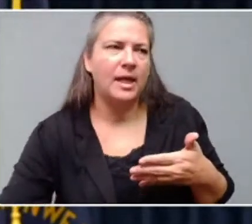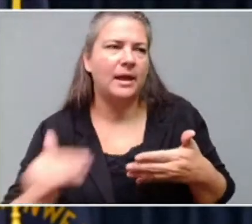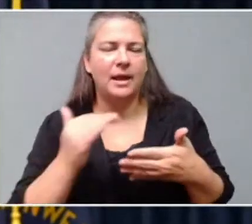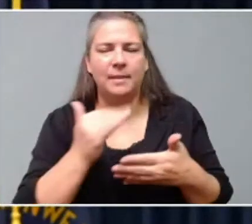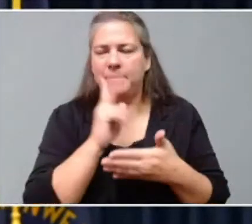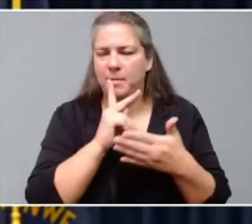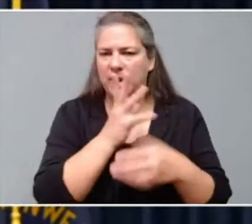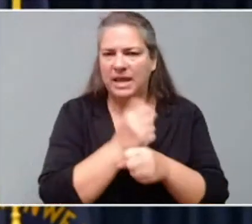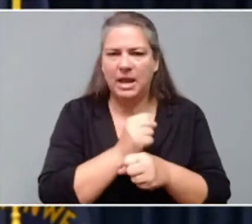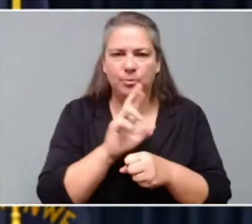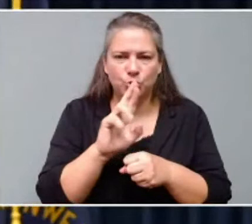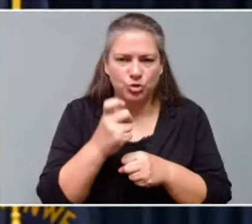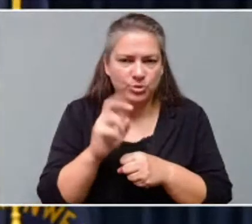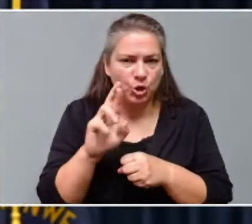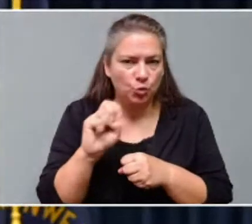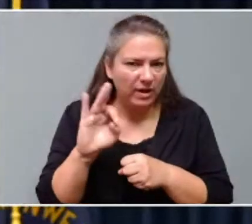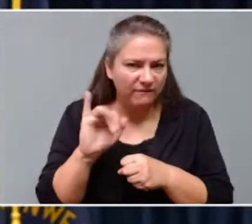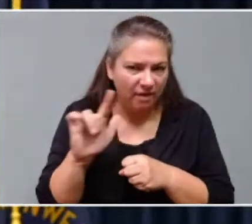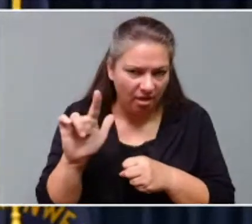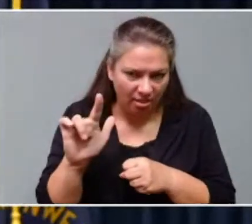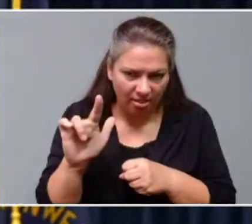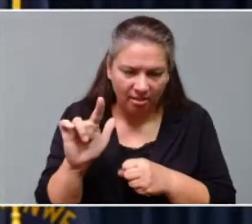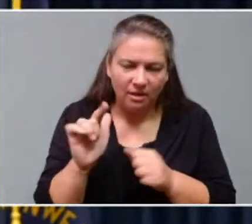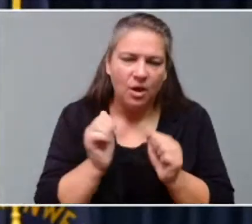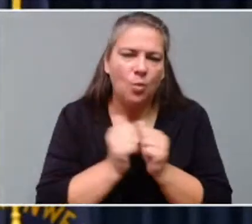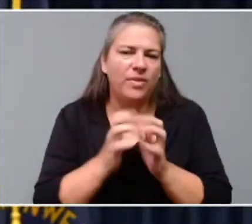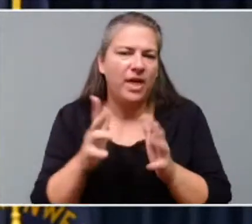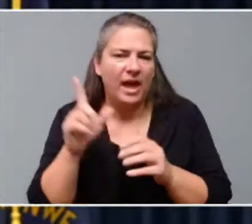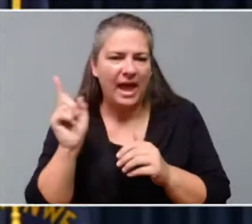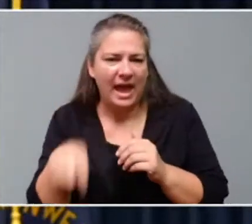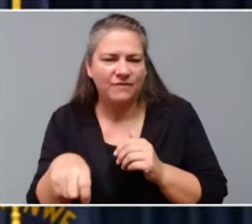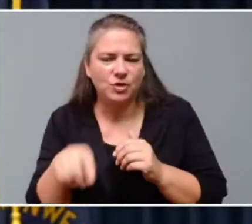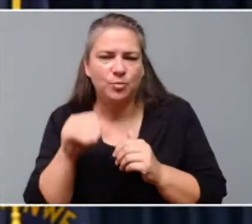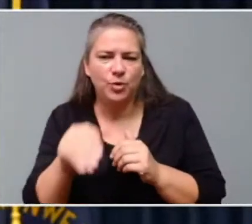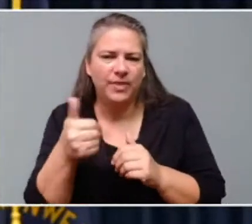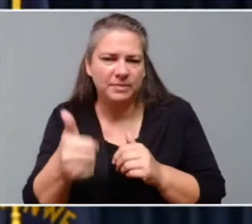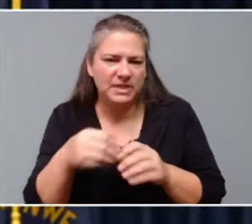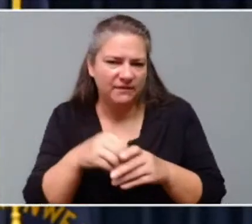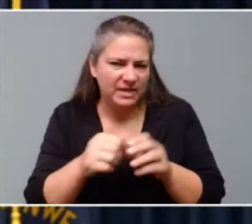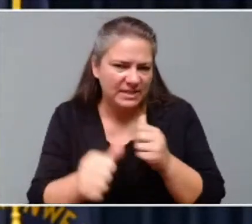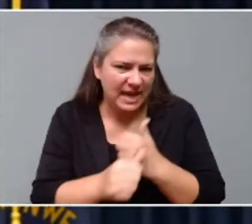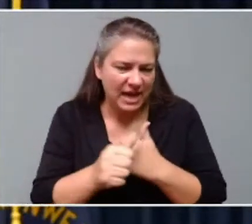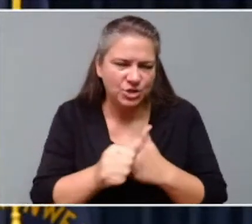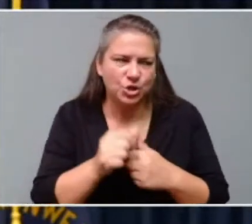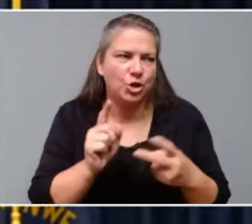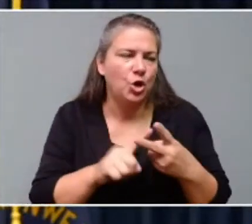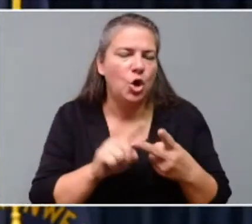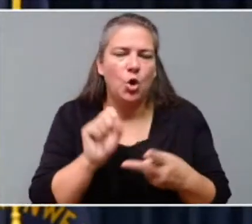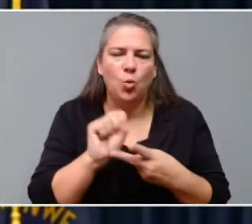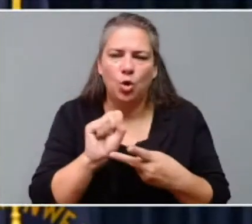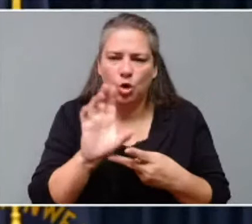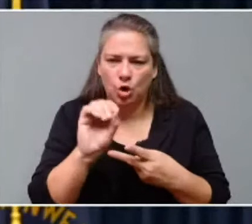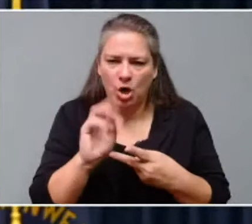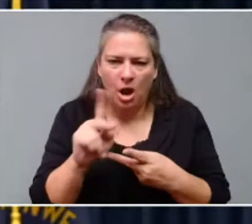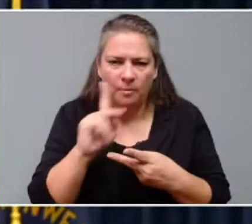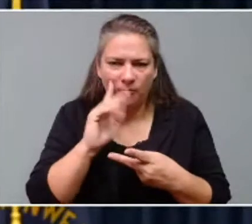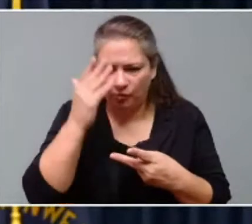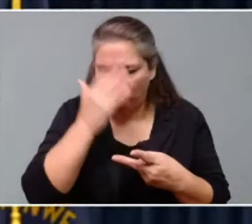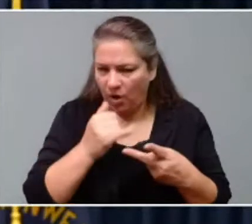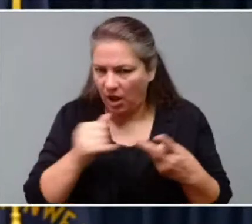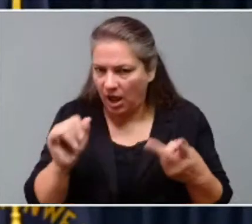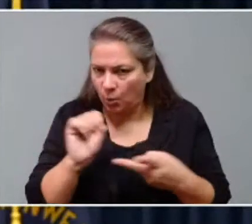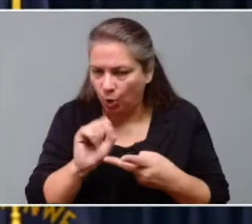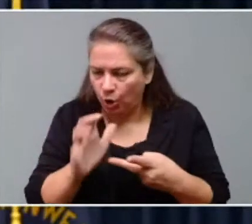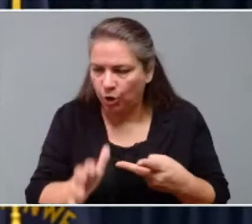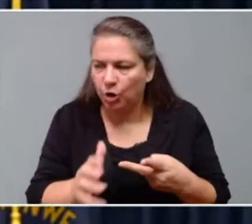prescriptions refilled without having to put themselves in danger, workers' compensation for our frontline workers,